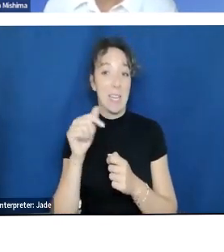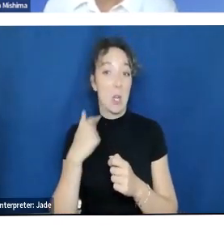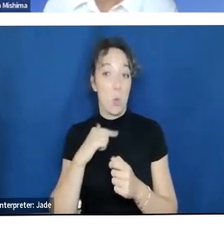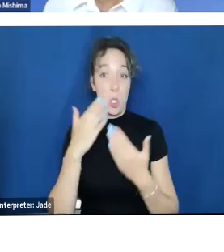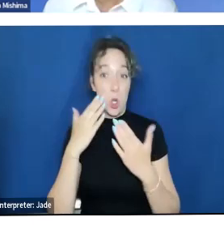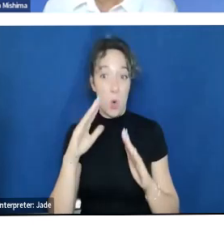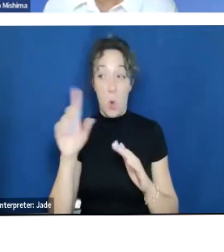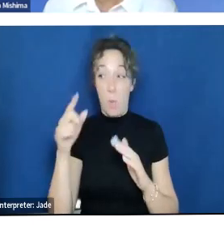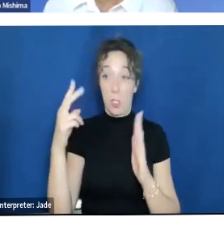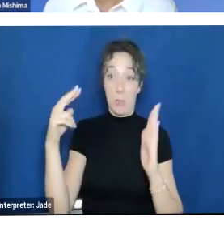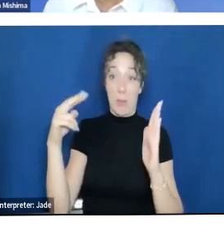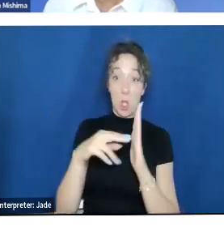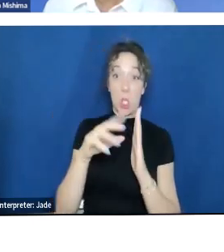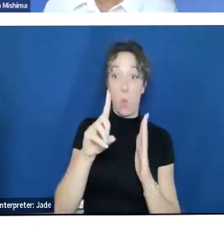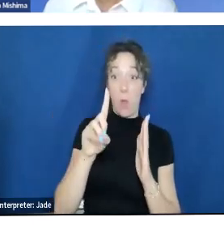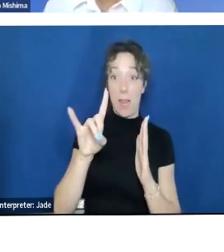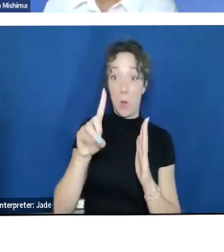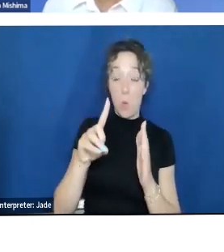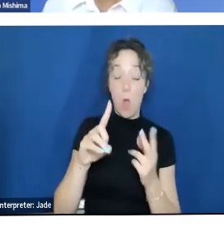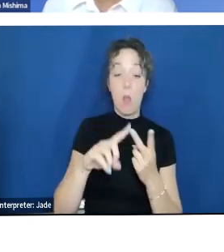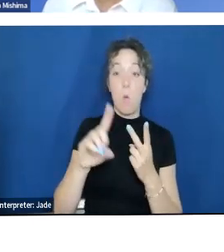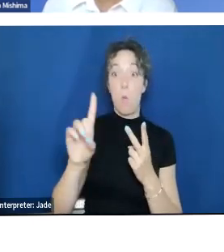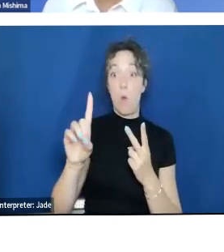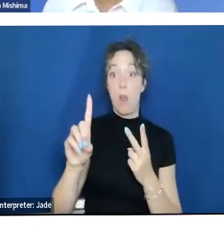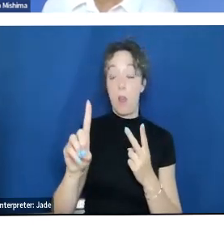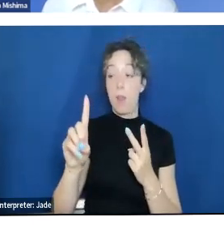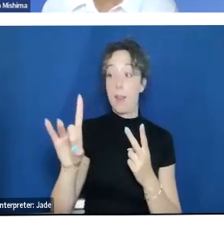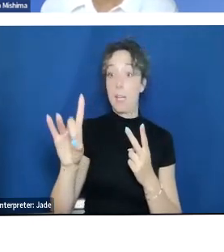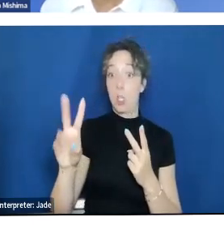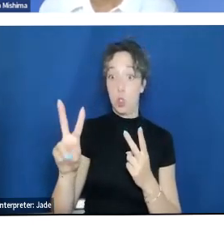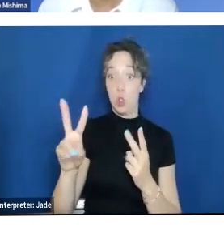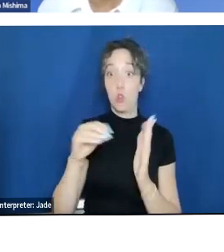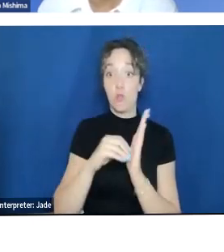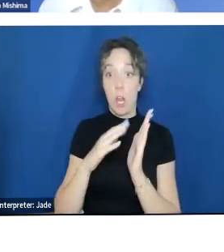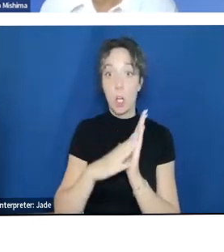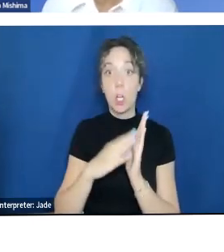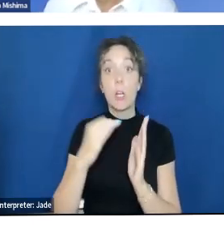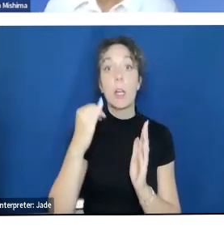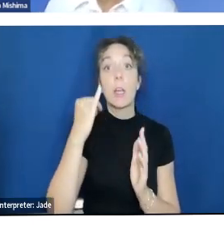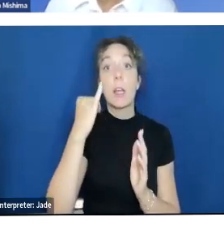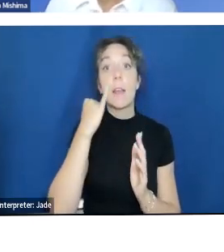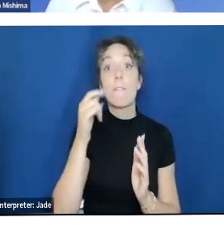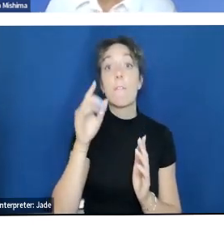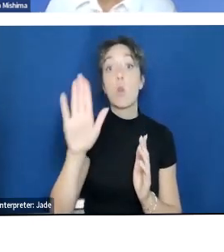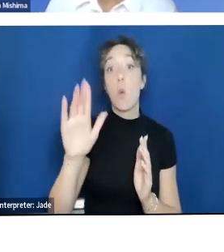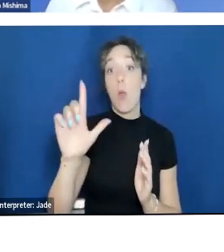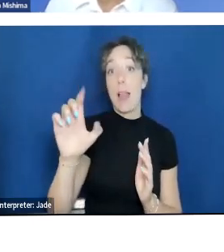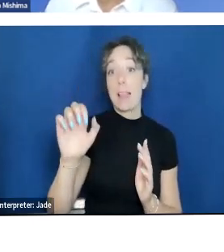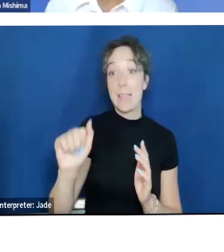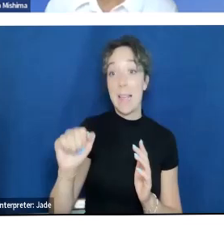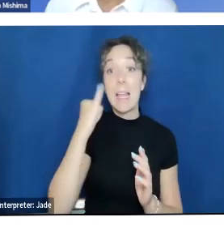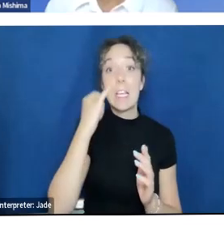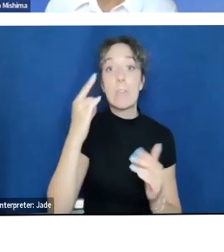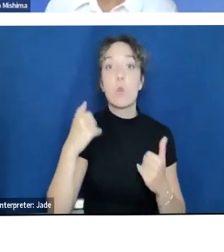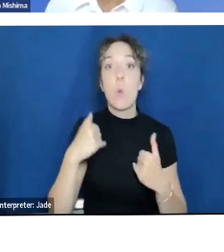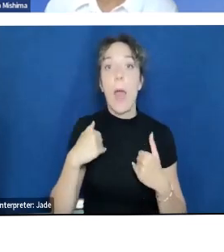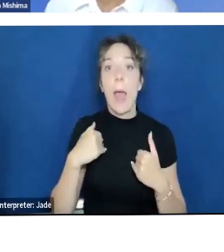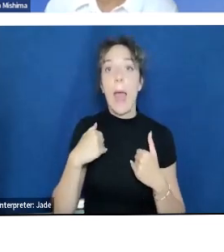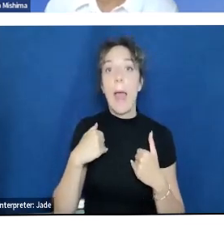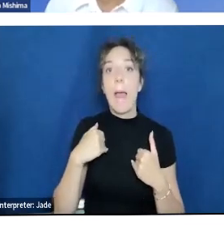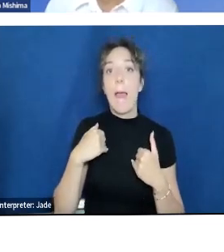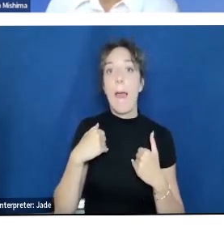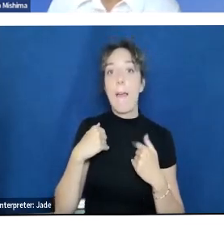at the 181 or 182 record is whether your LEA, whether you have extended benefits to a student